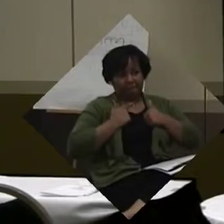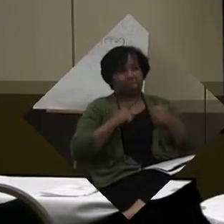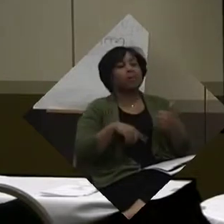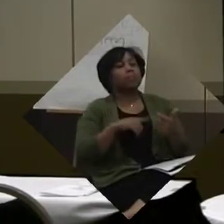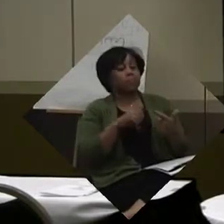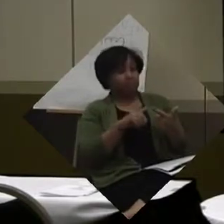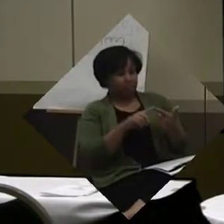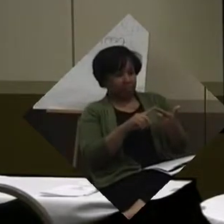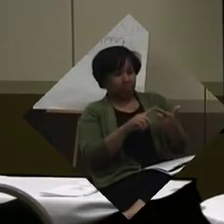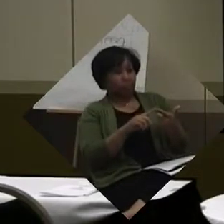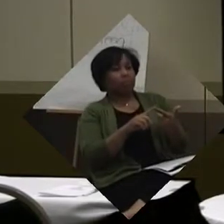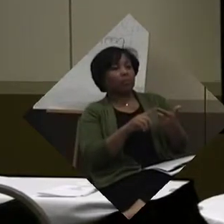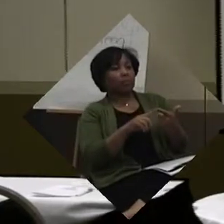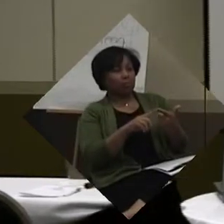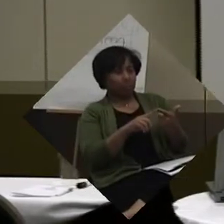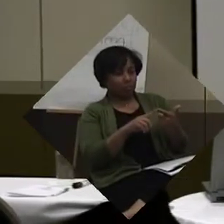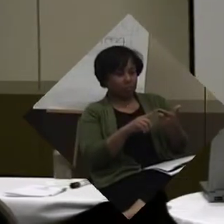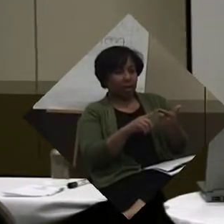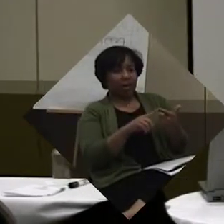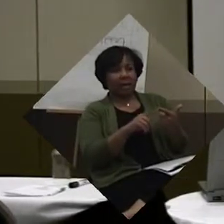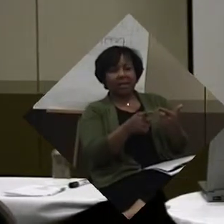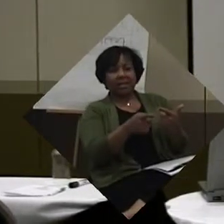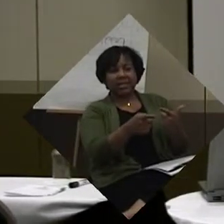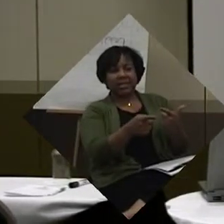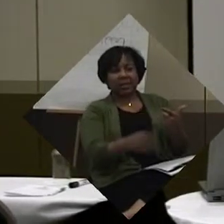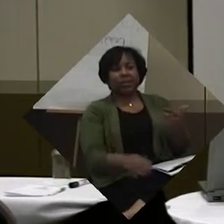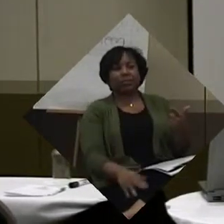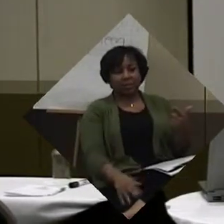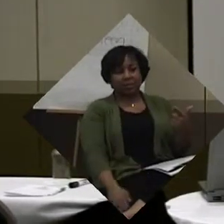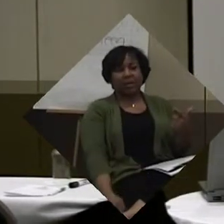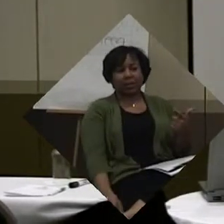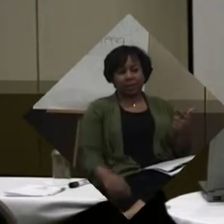Problems at home. Okay, we got a judgment there. Anything else?